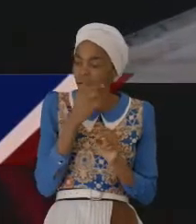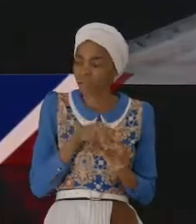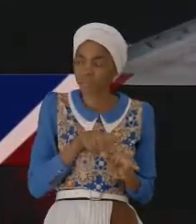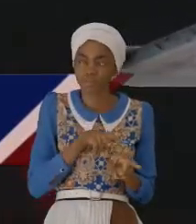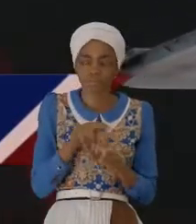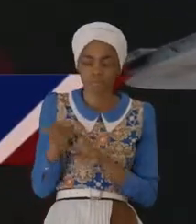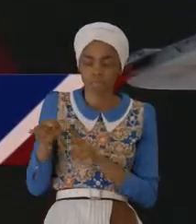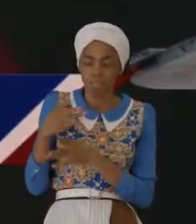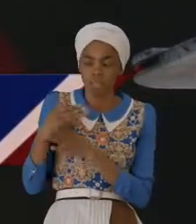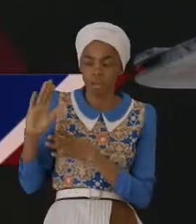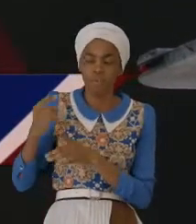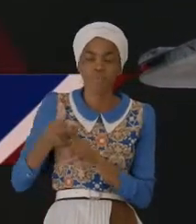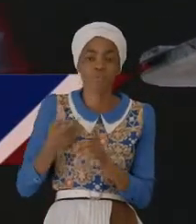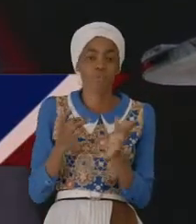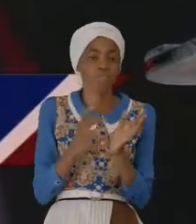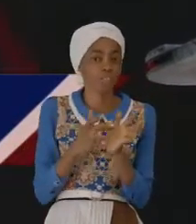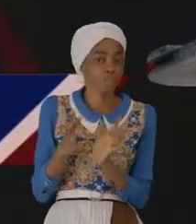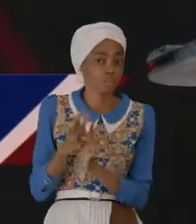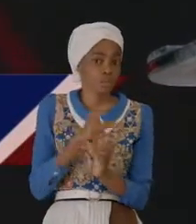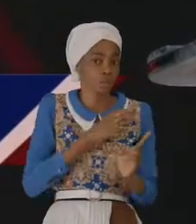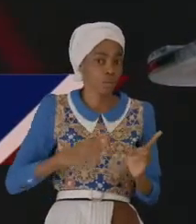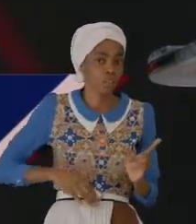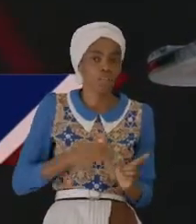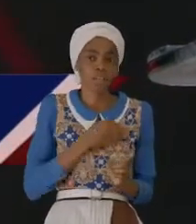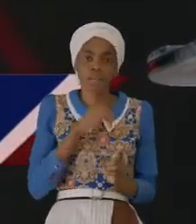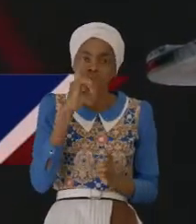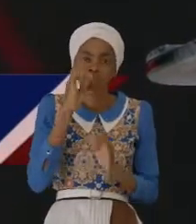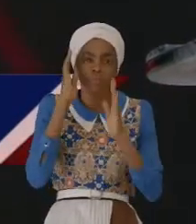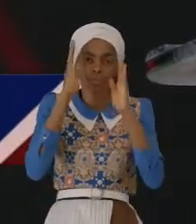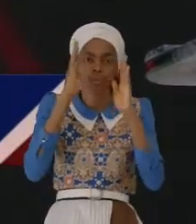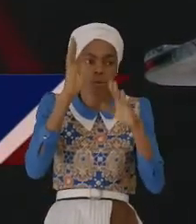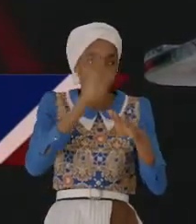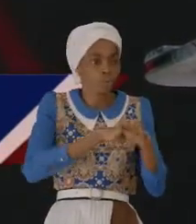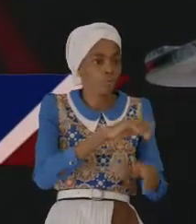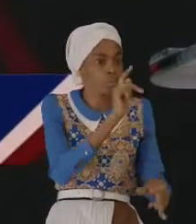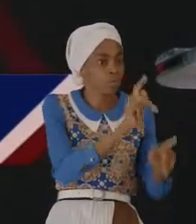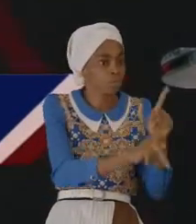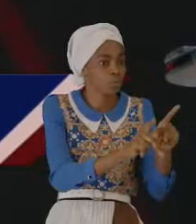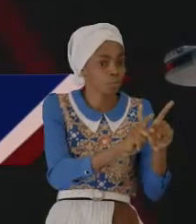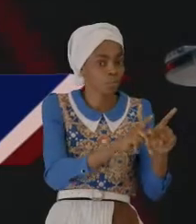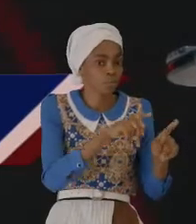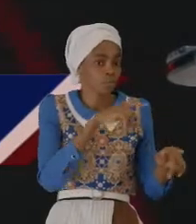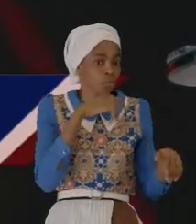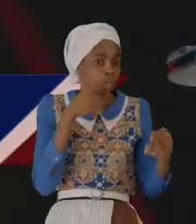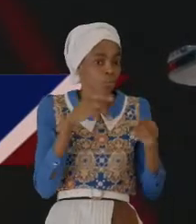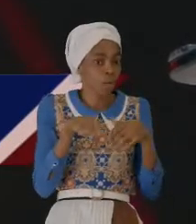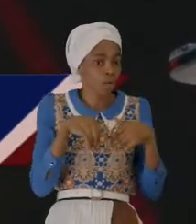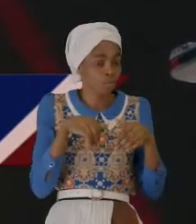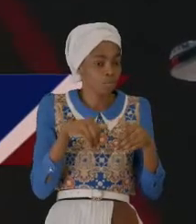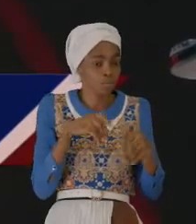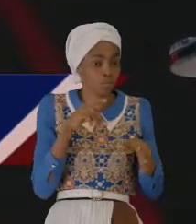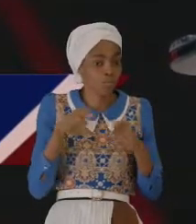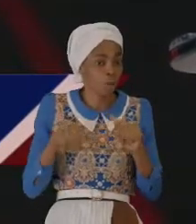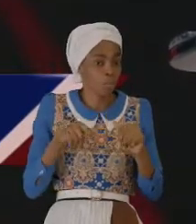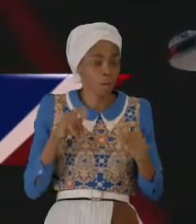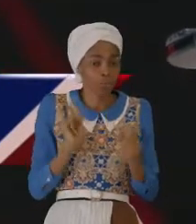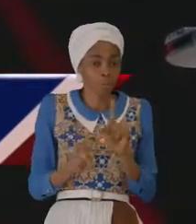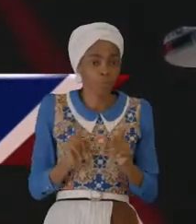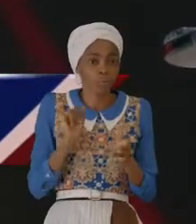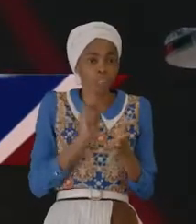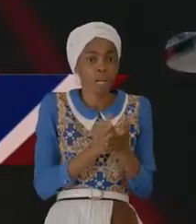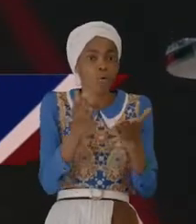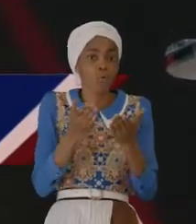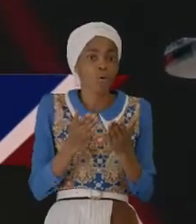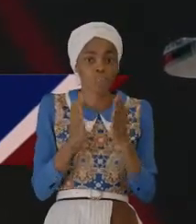and you concentrate on the drama people on those people that want to get your